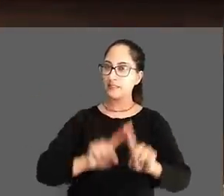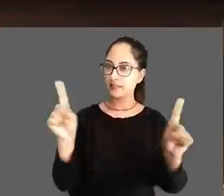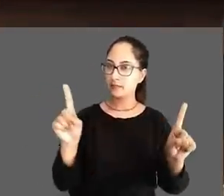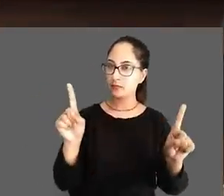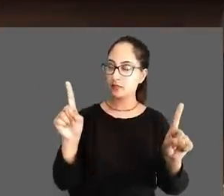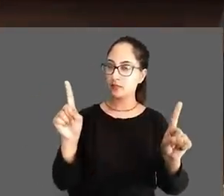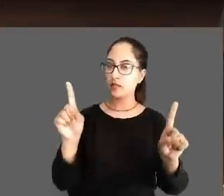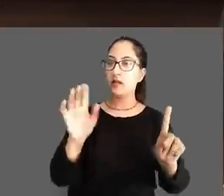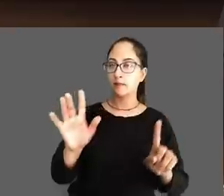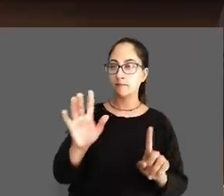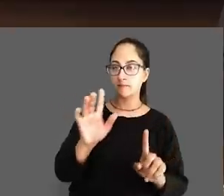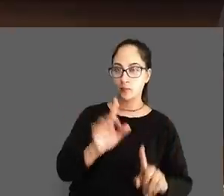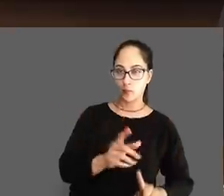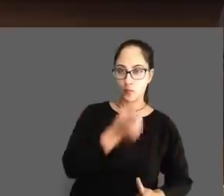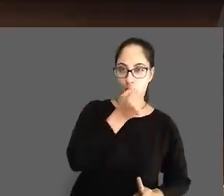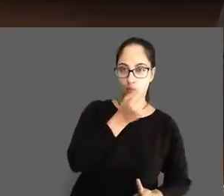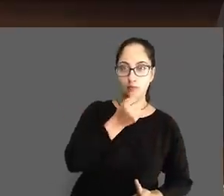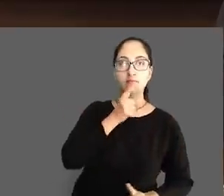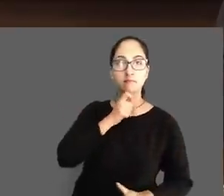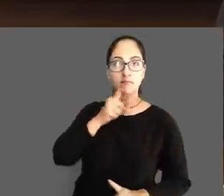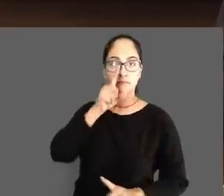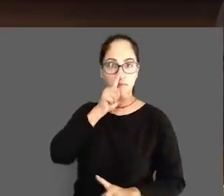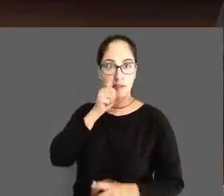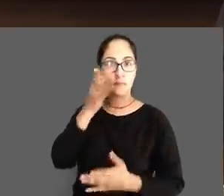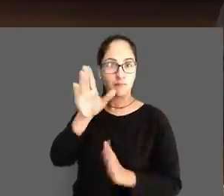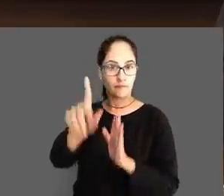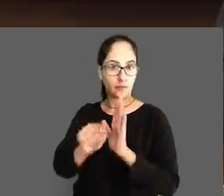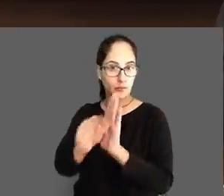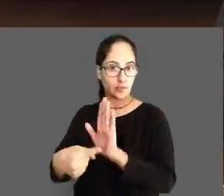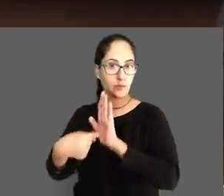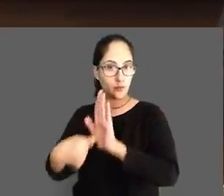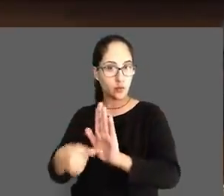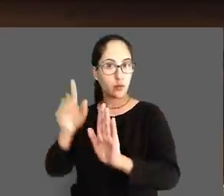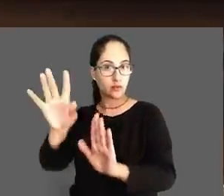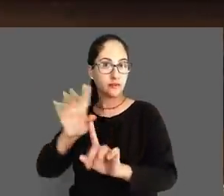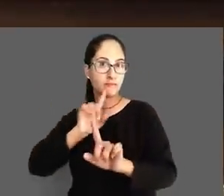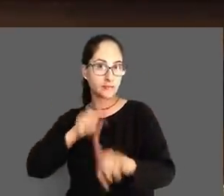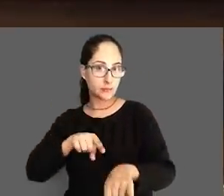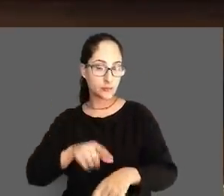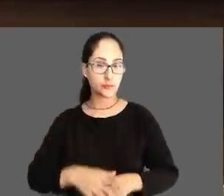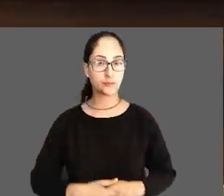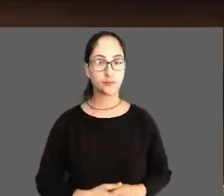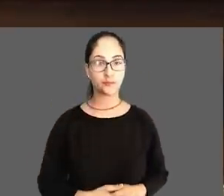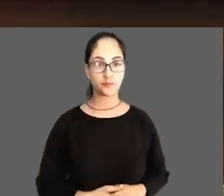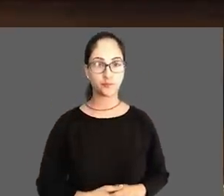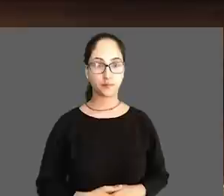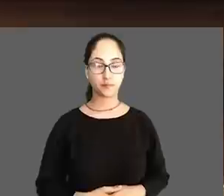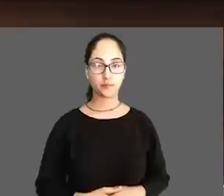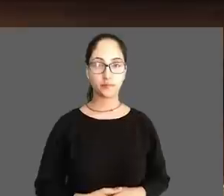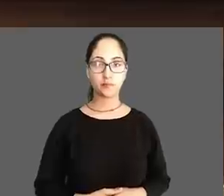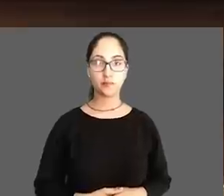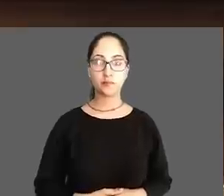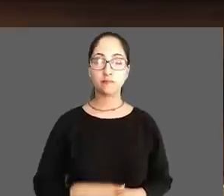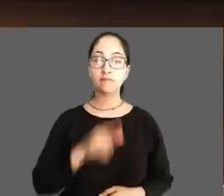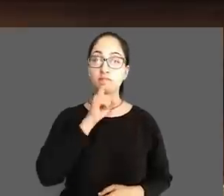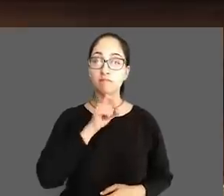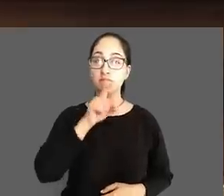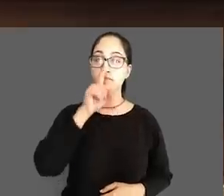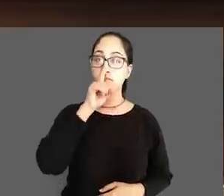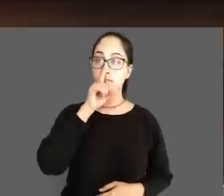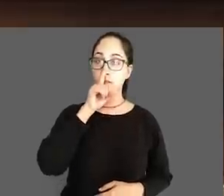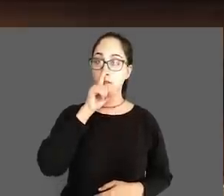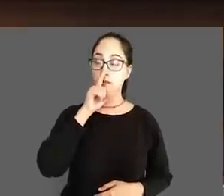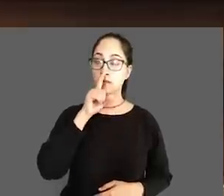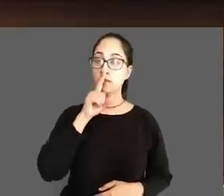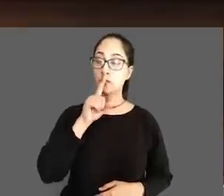than temporal in nature. At the same time, Islam believes fundamentally that the